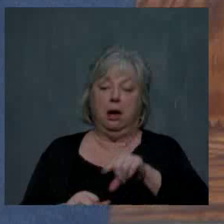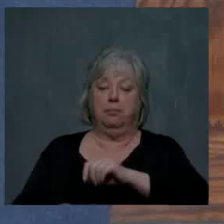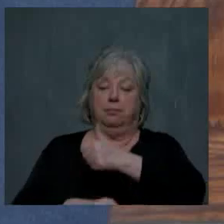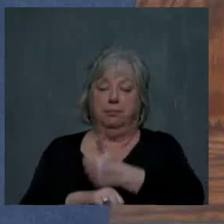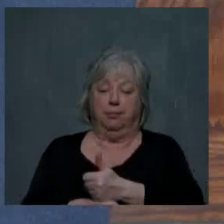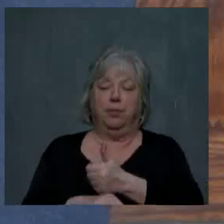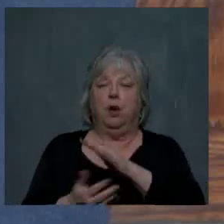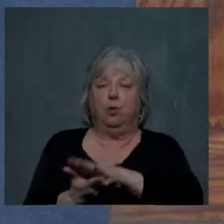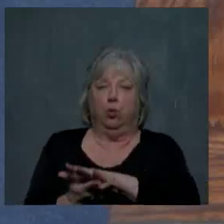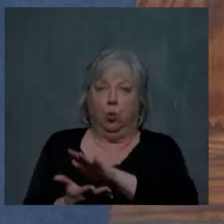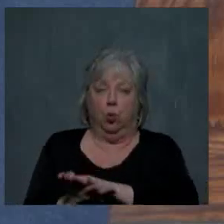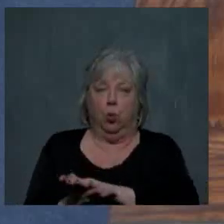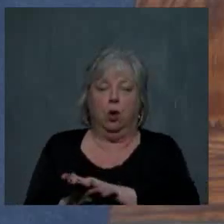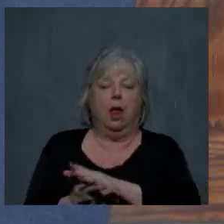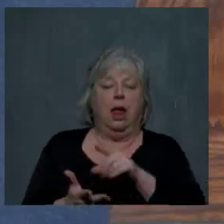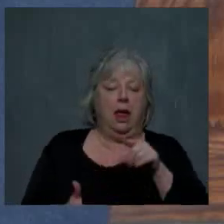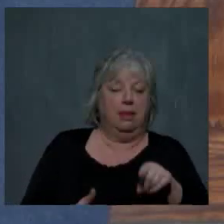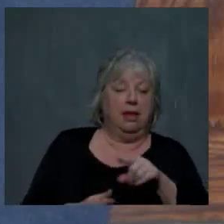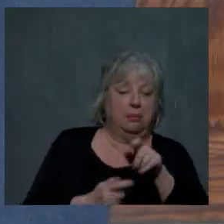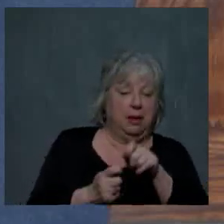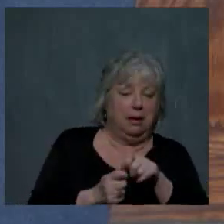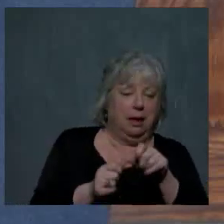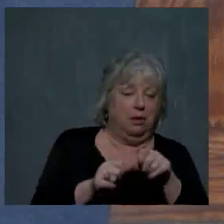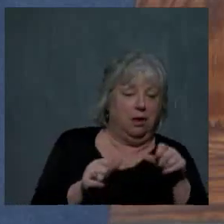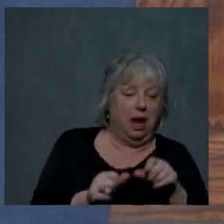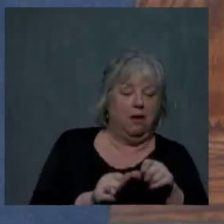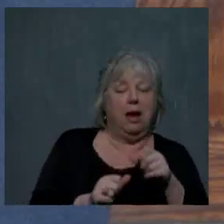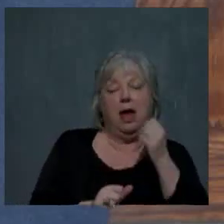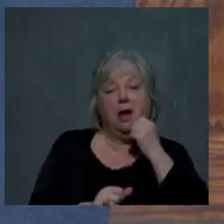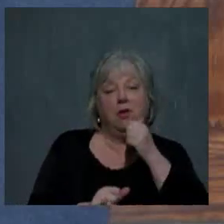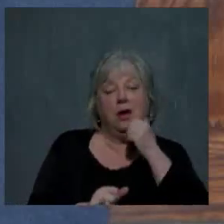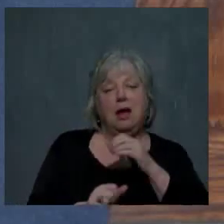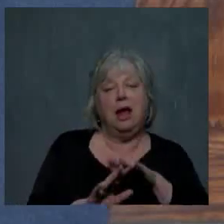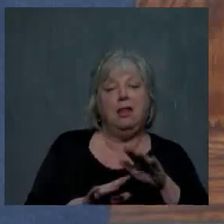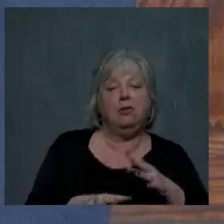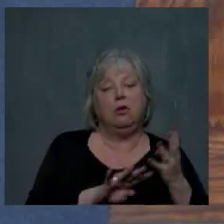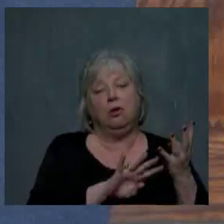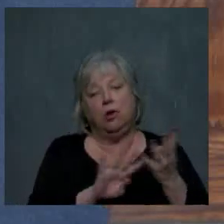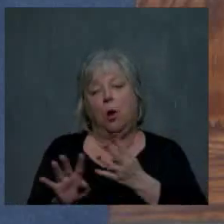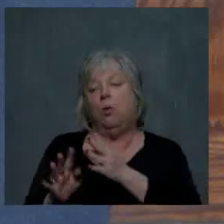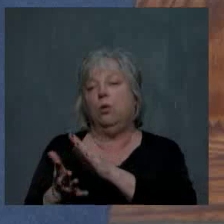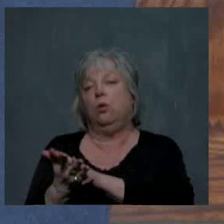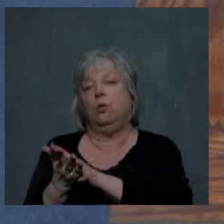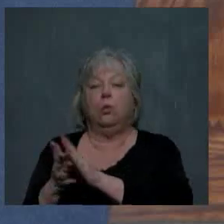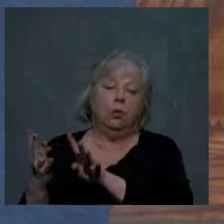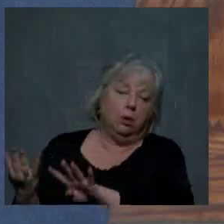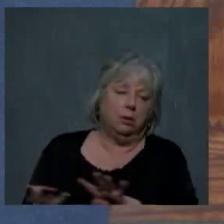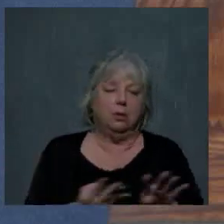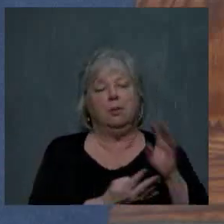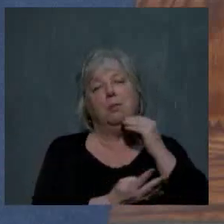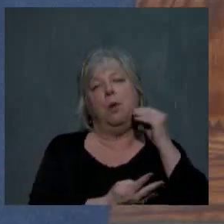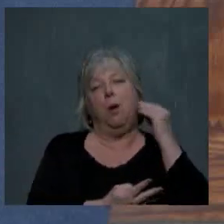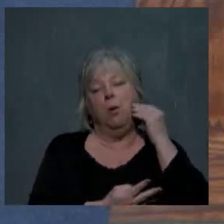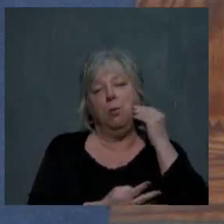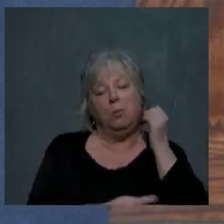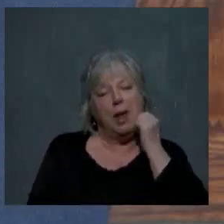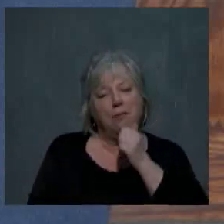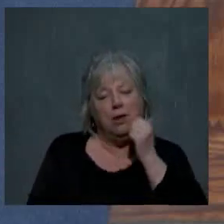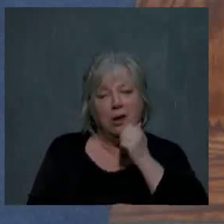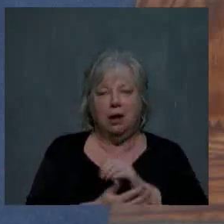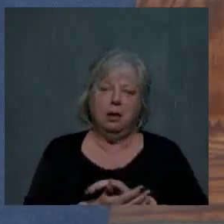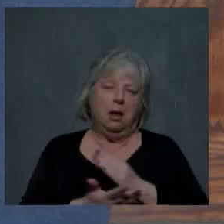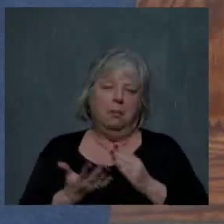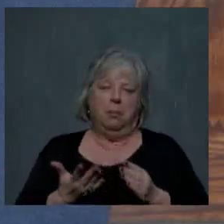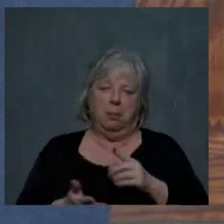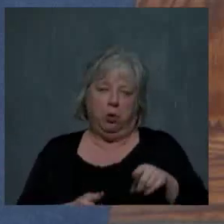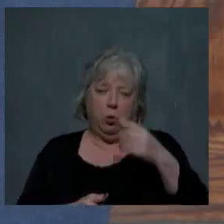children pass along this particular area each day going to and from school. And you may not know,